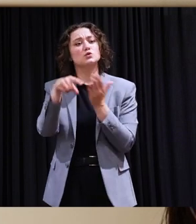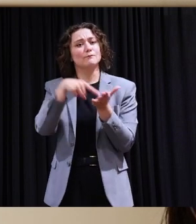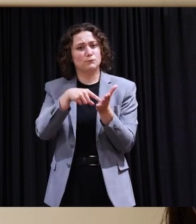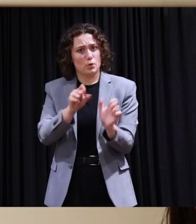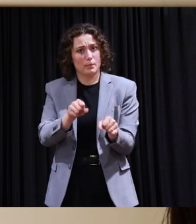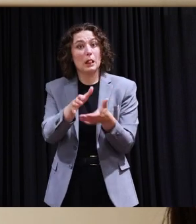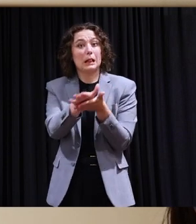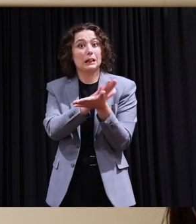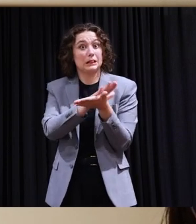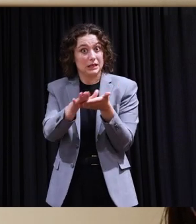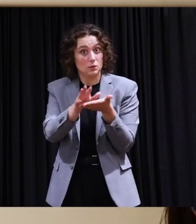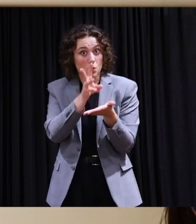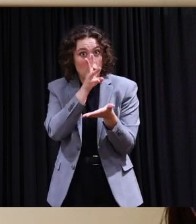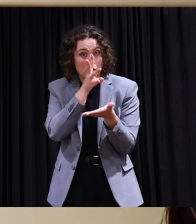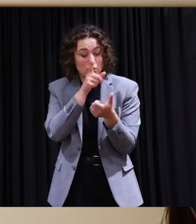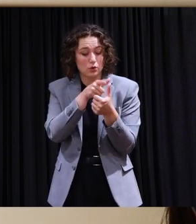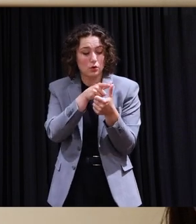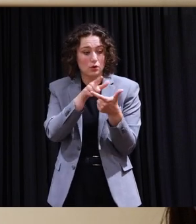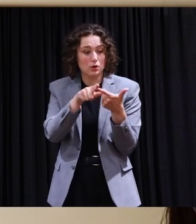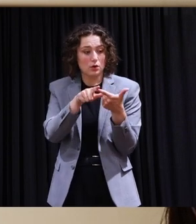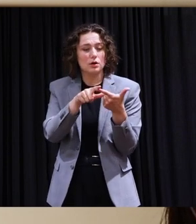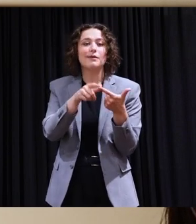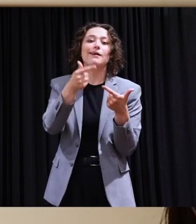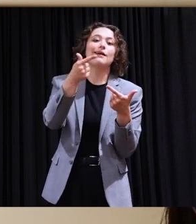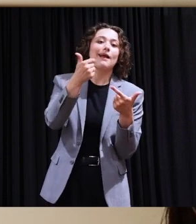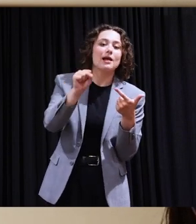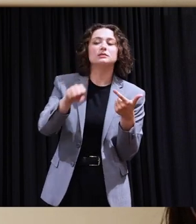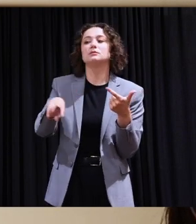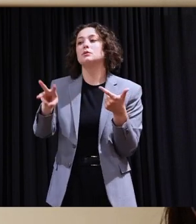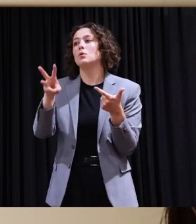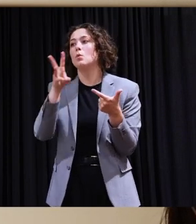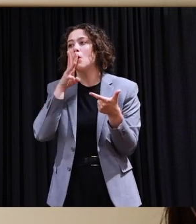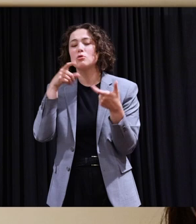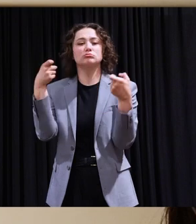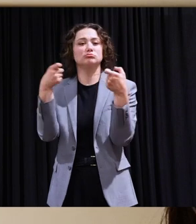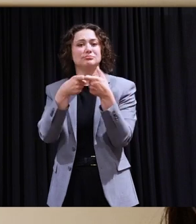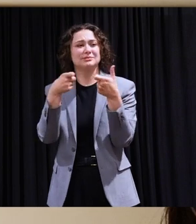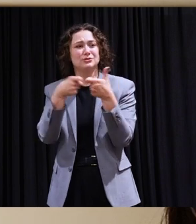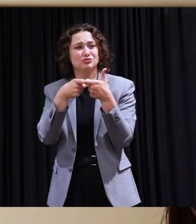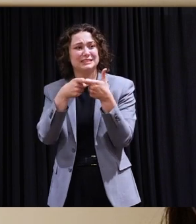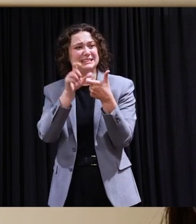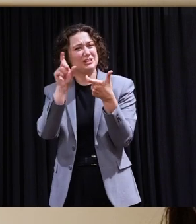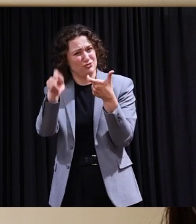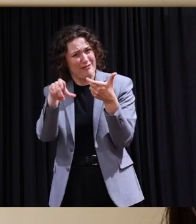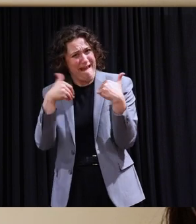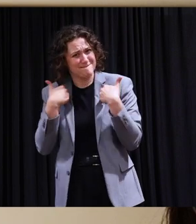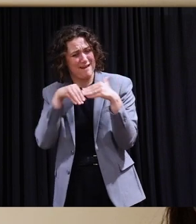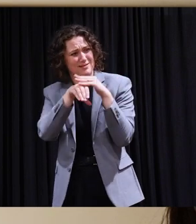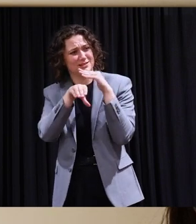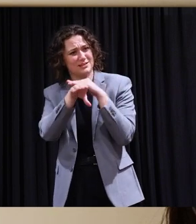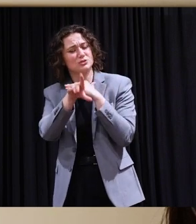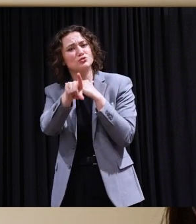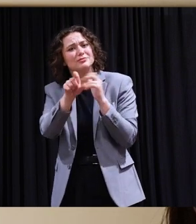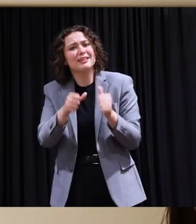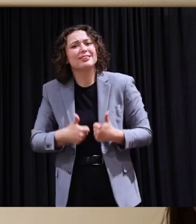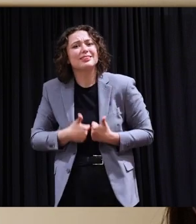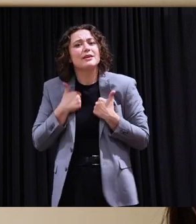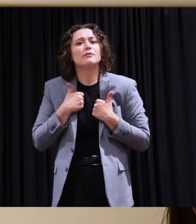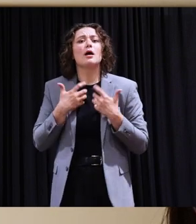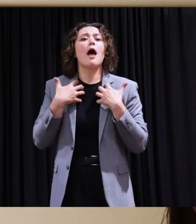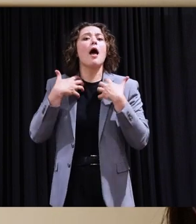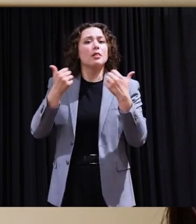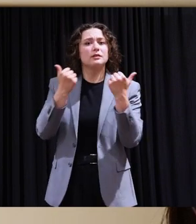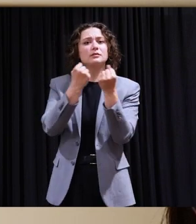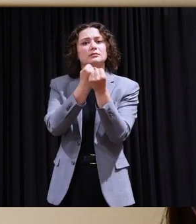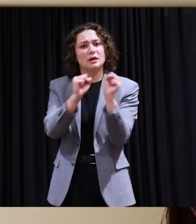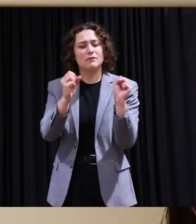should have access to affordable utilities so that you can live in a health and safe home. And a lot of the